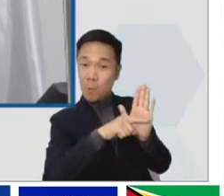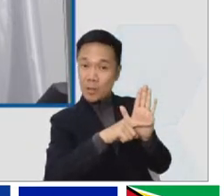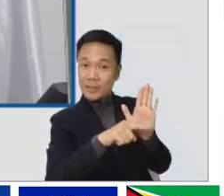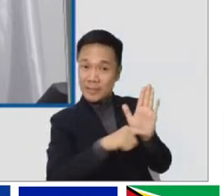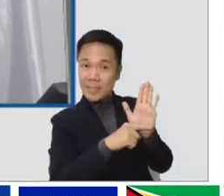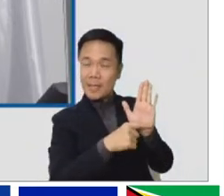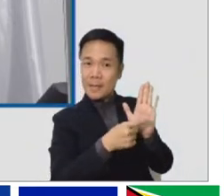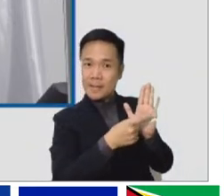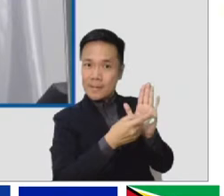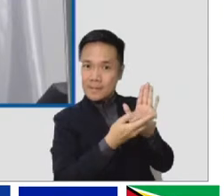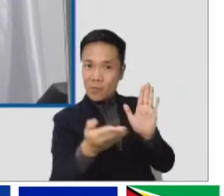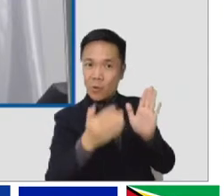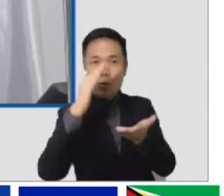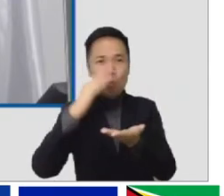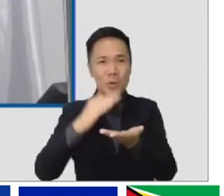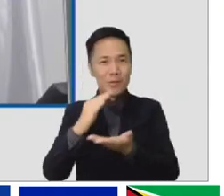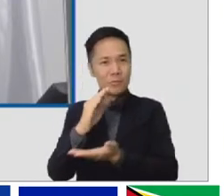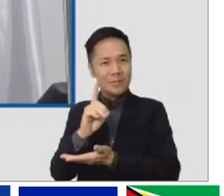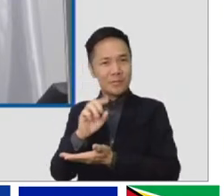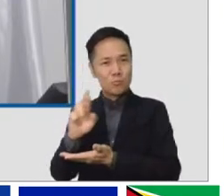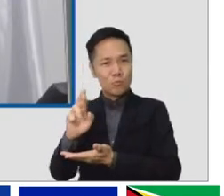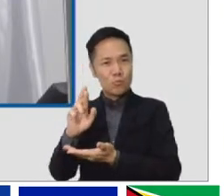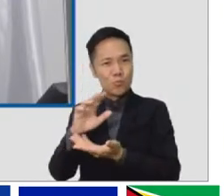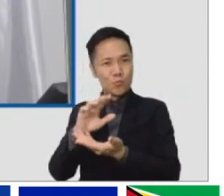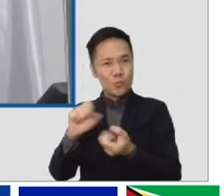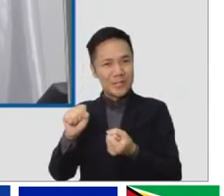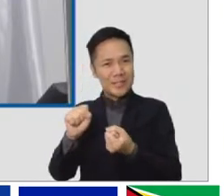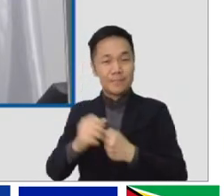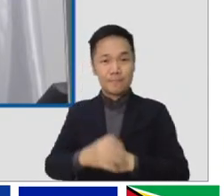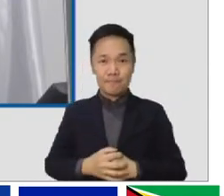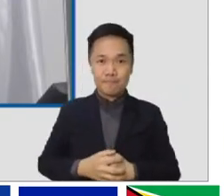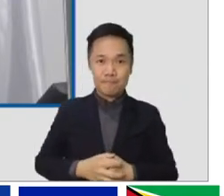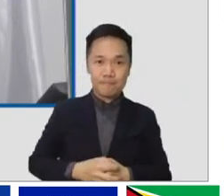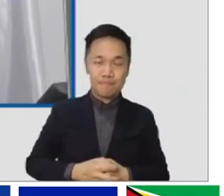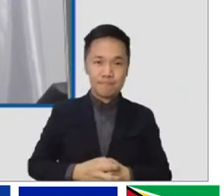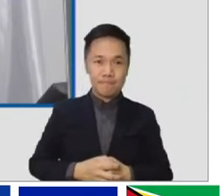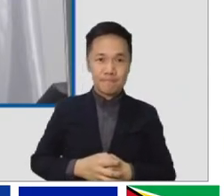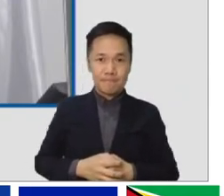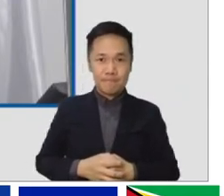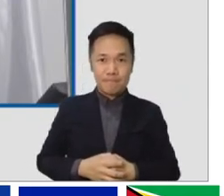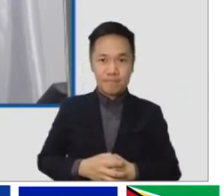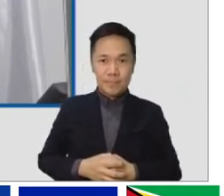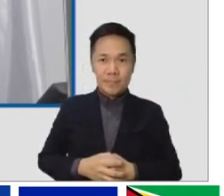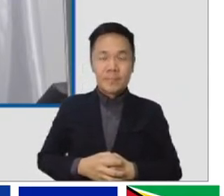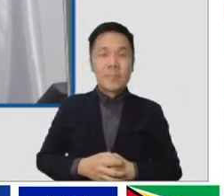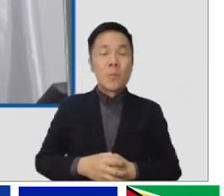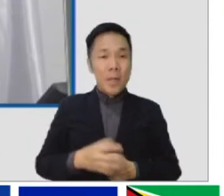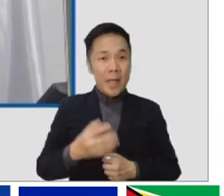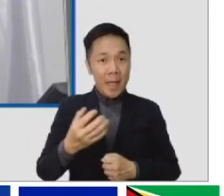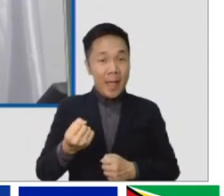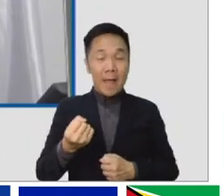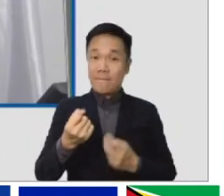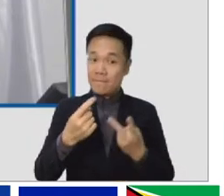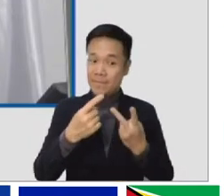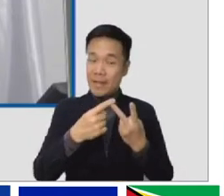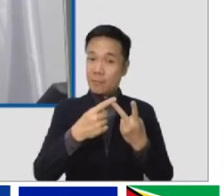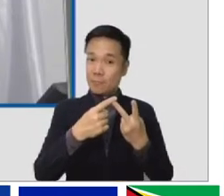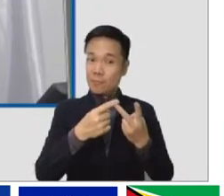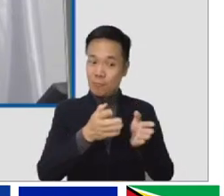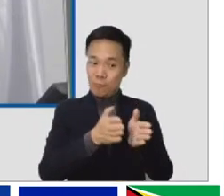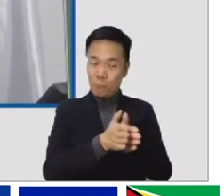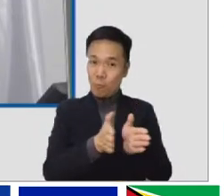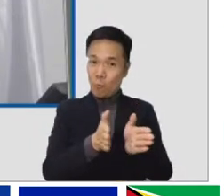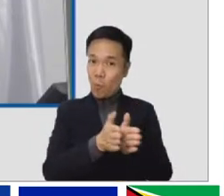doubt to defining agency tools, instruments for us to be able to enable an